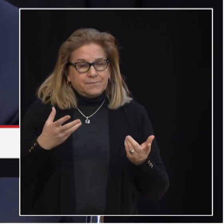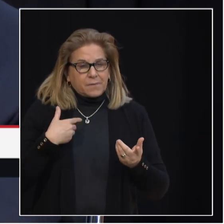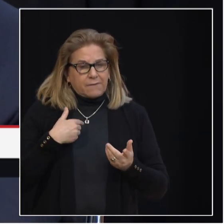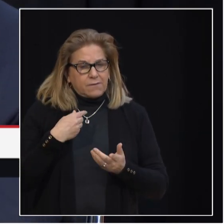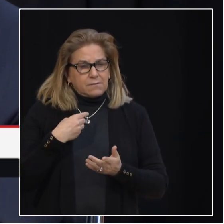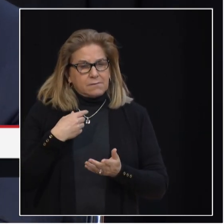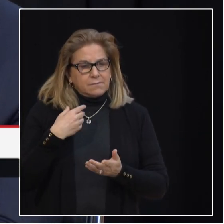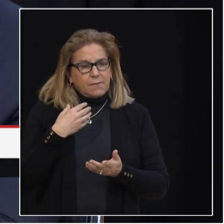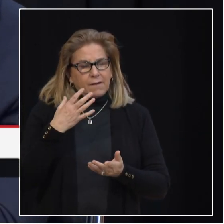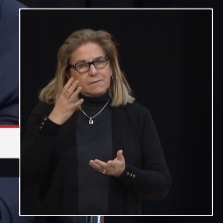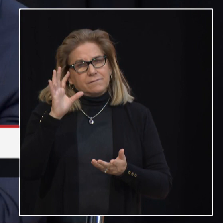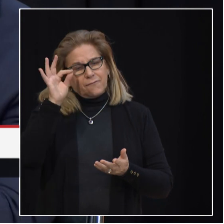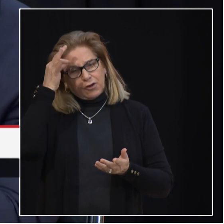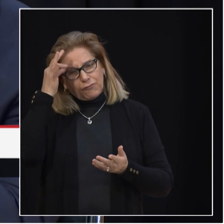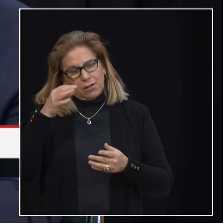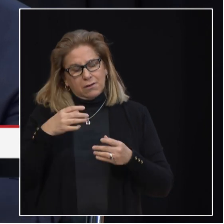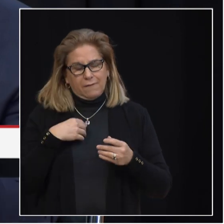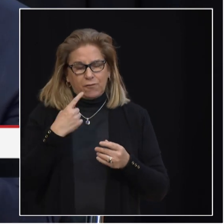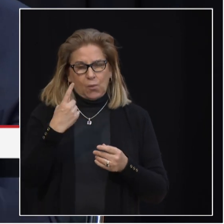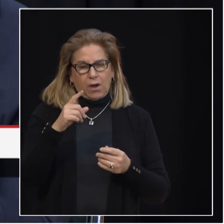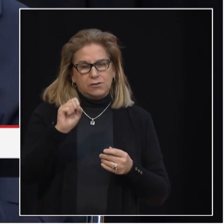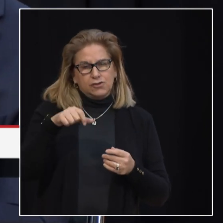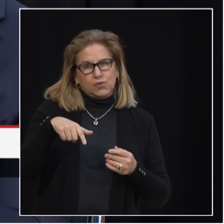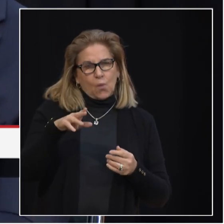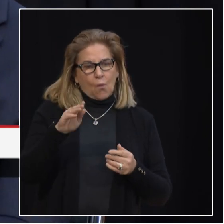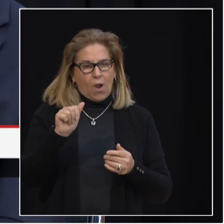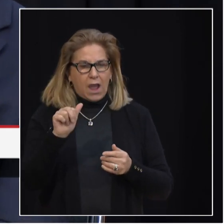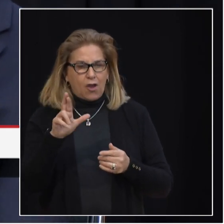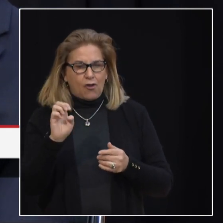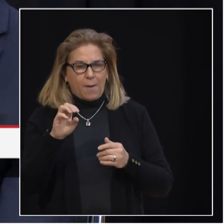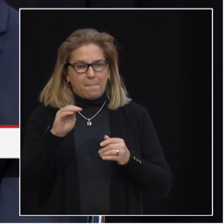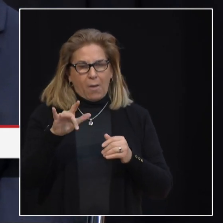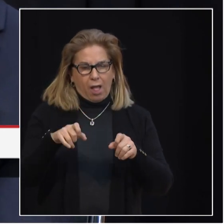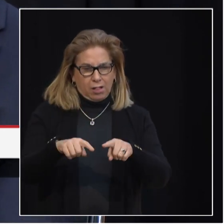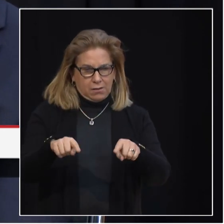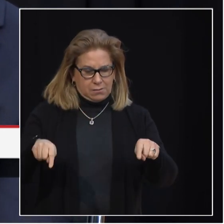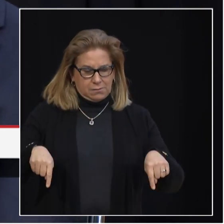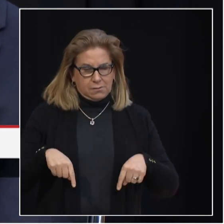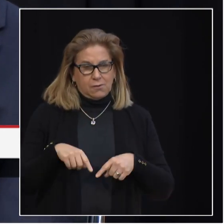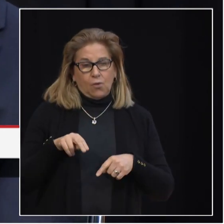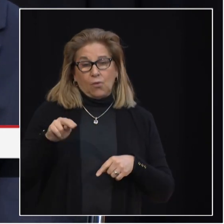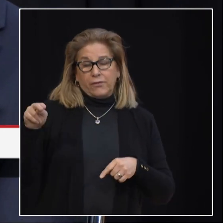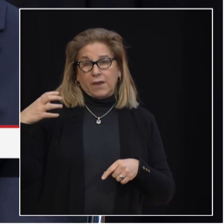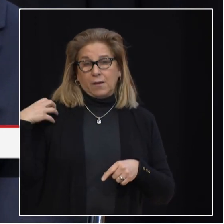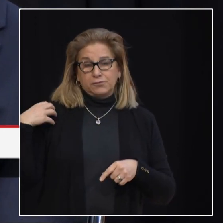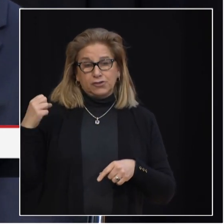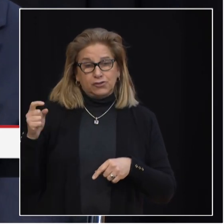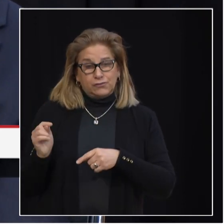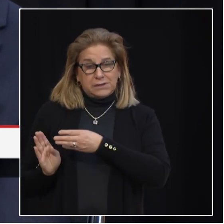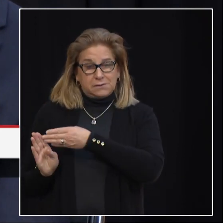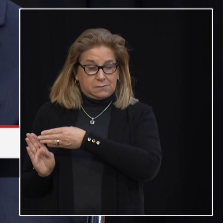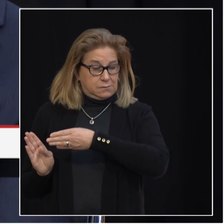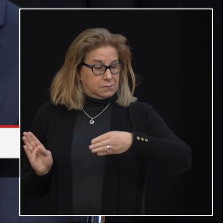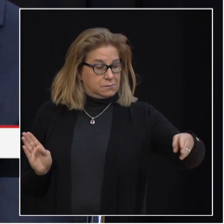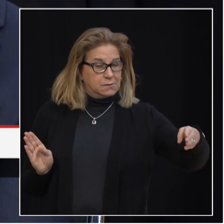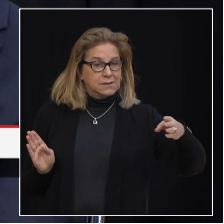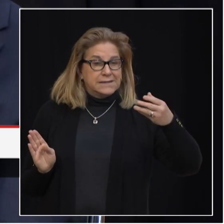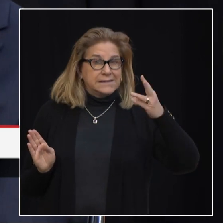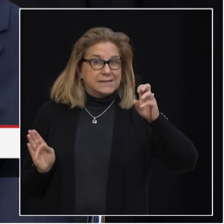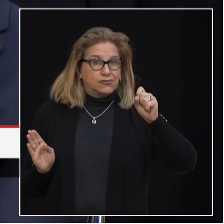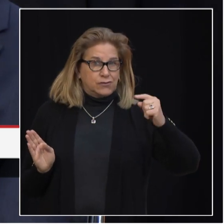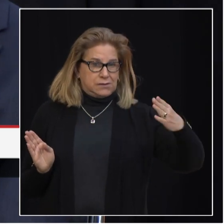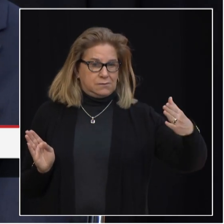actually represents, which is roughly between like North Capitol Street and 16th Street, we're talking a net fiscal impact of $805